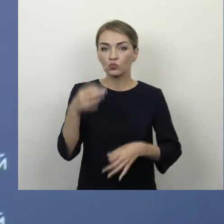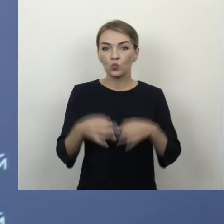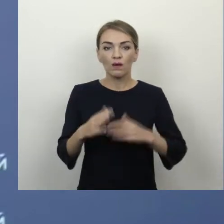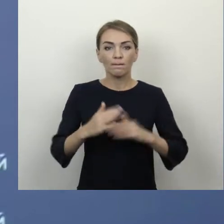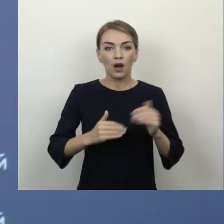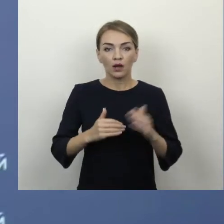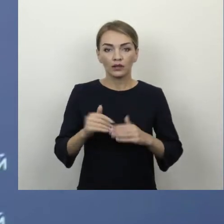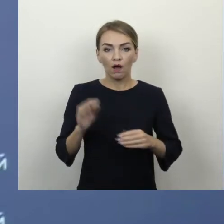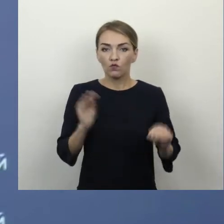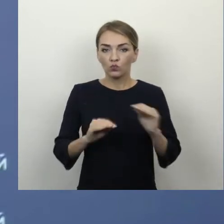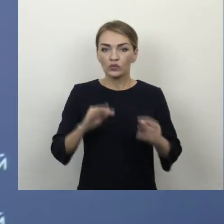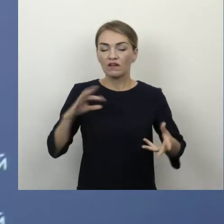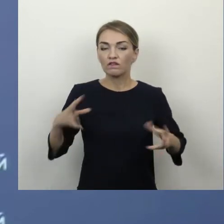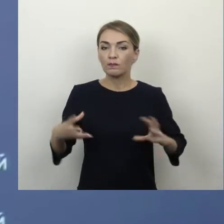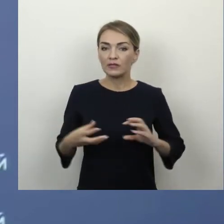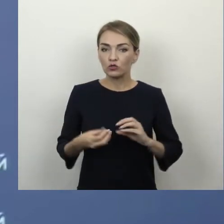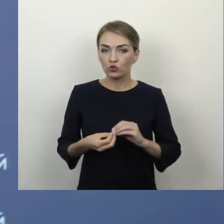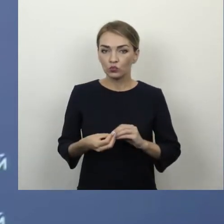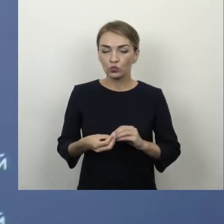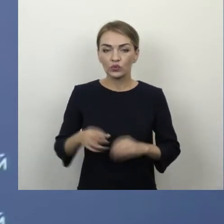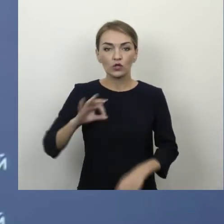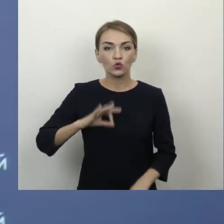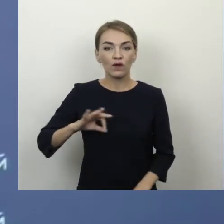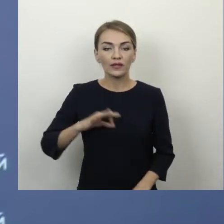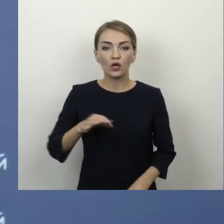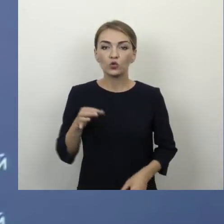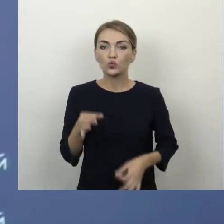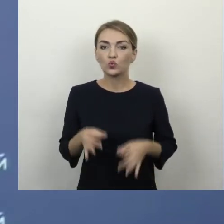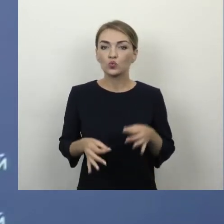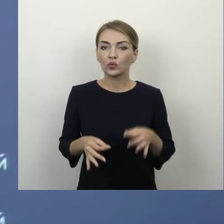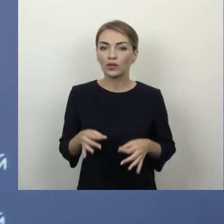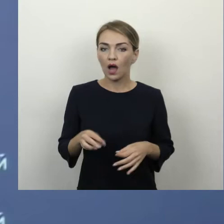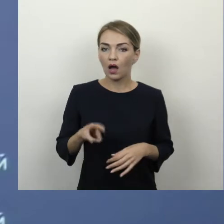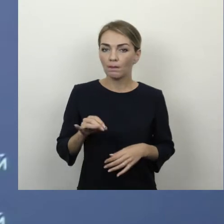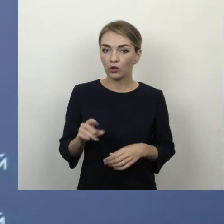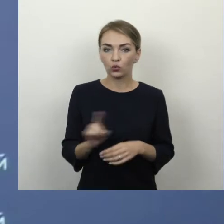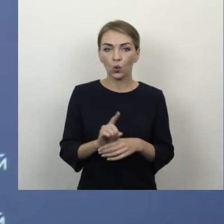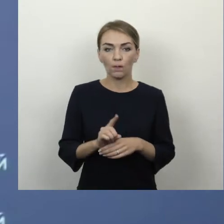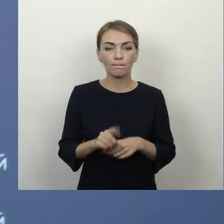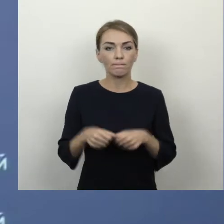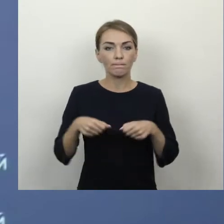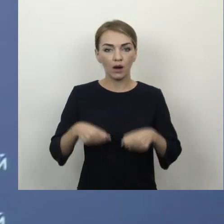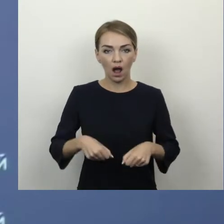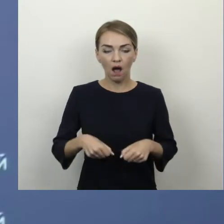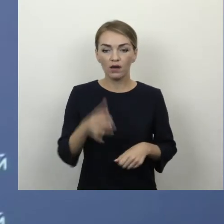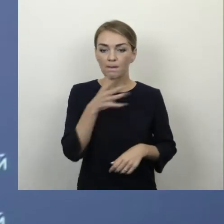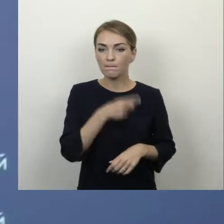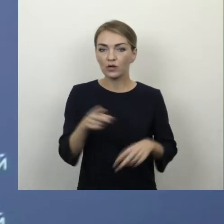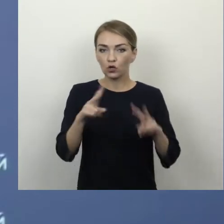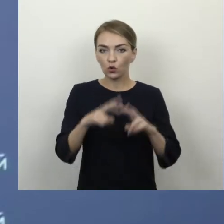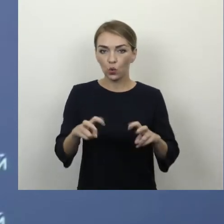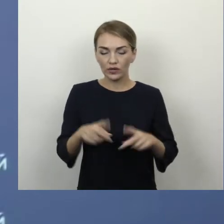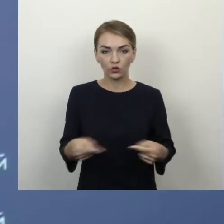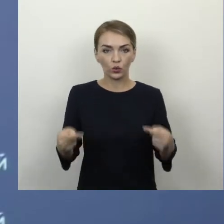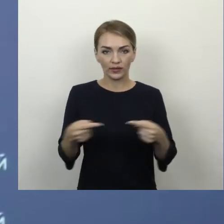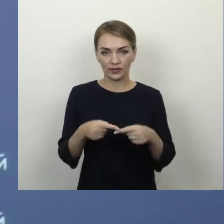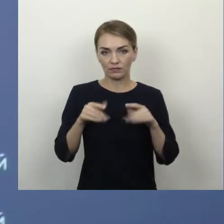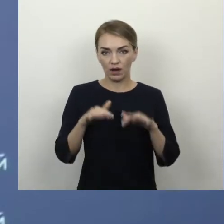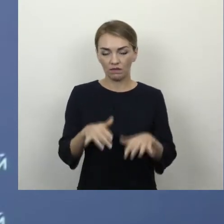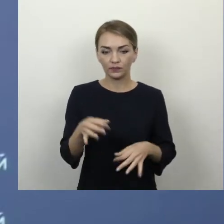different legislative provisions. Hence, the case law is formed through application of the courts of